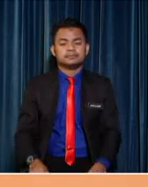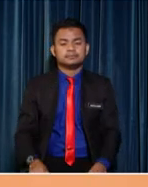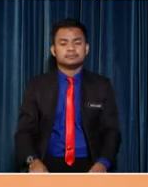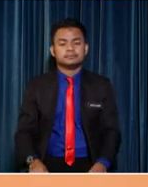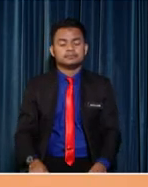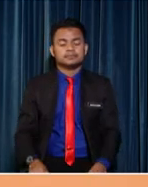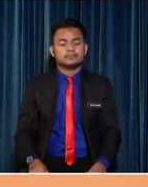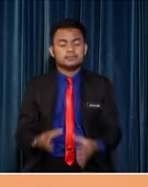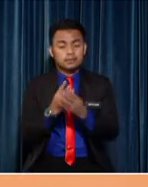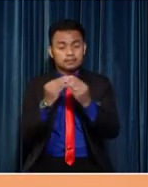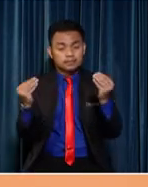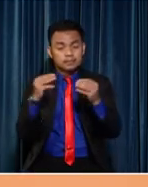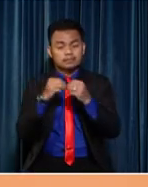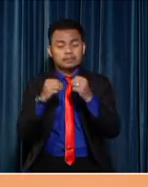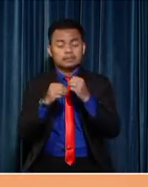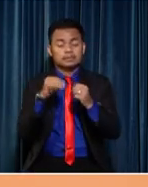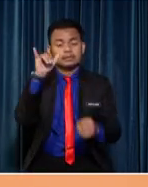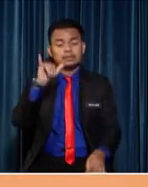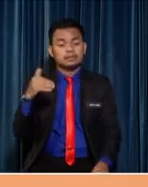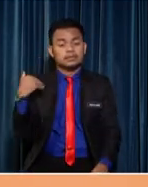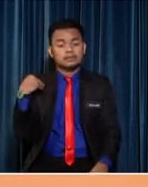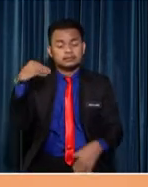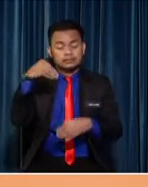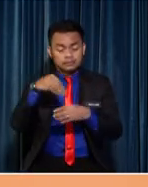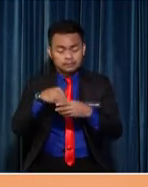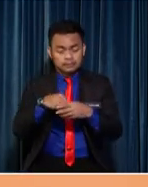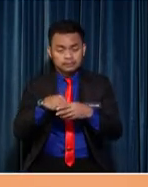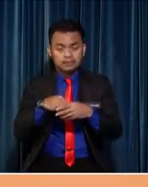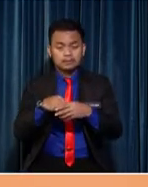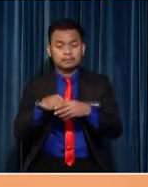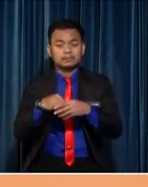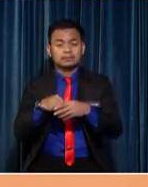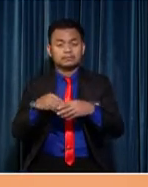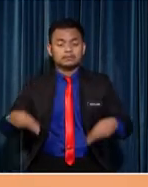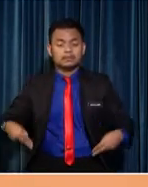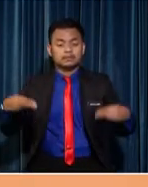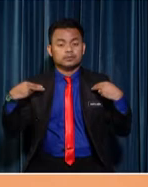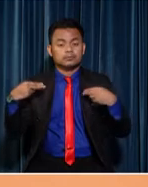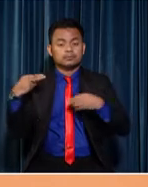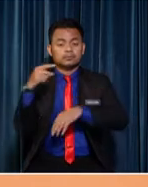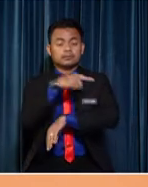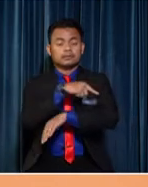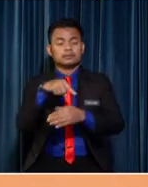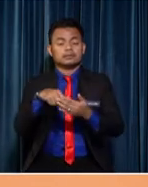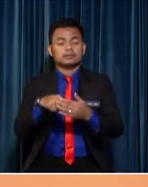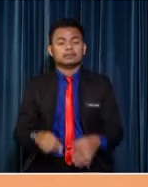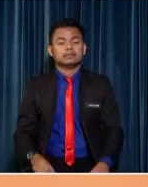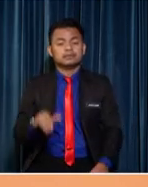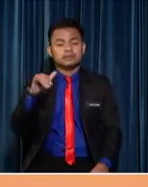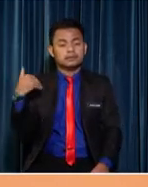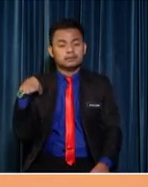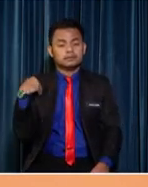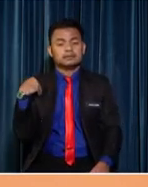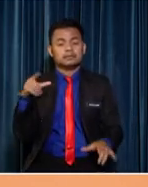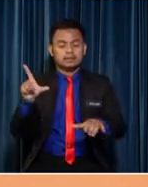Solve problems in daily life situations involving units of